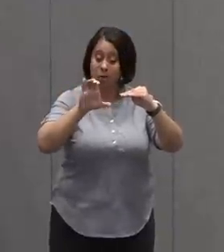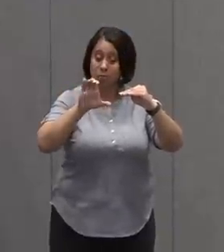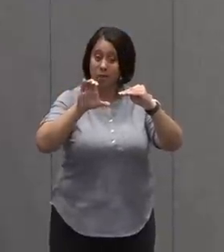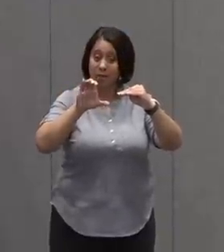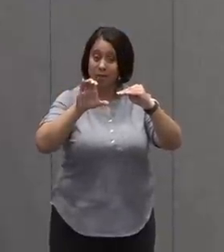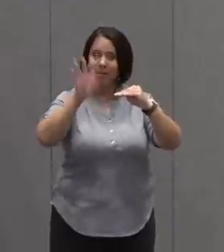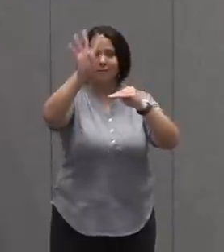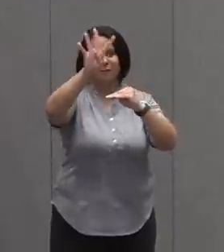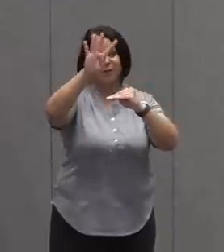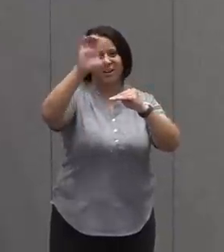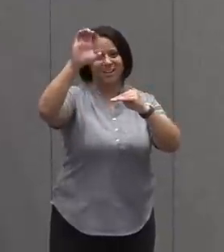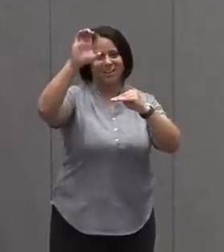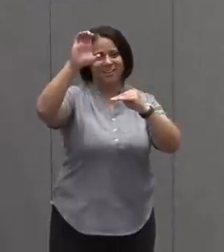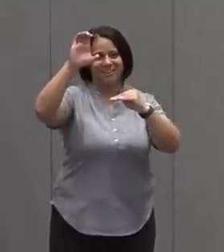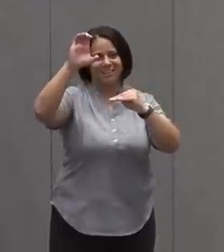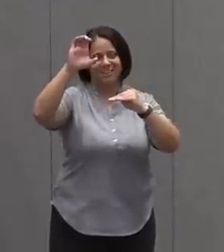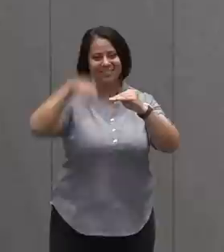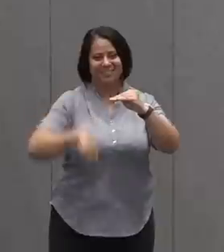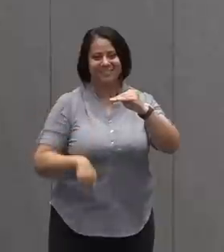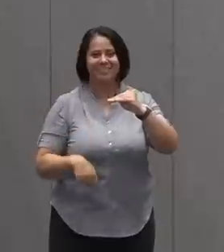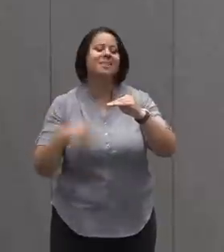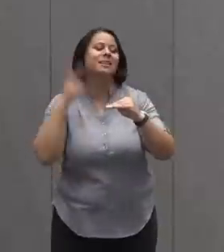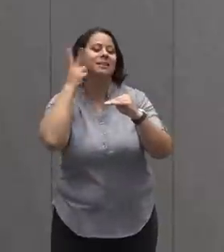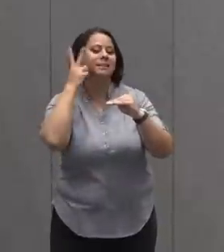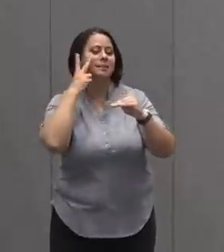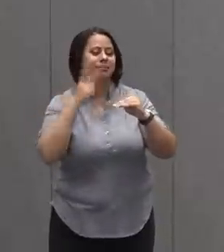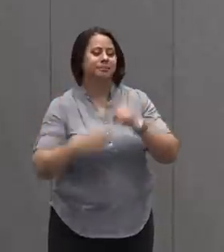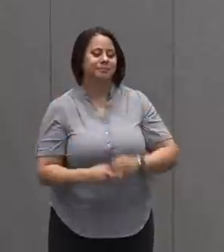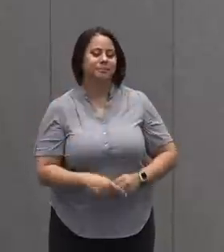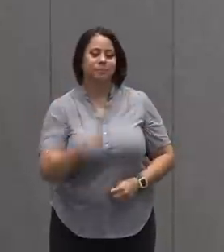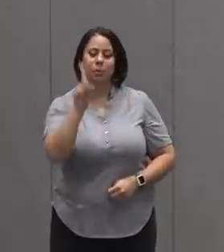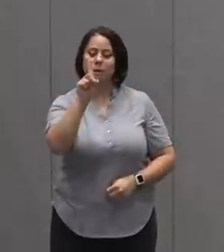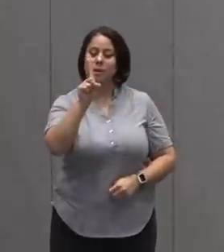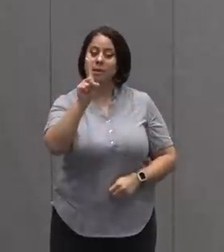is 400. Let's see if I can write that.